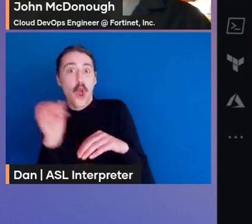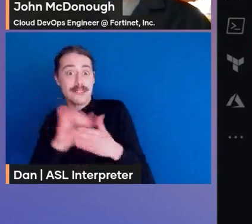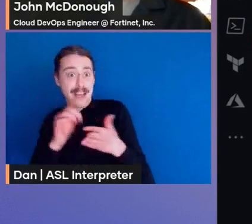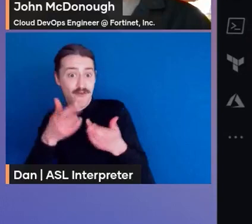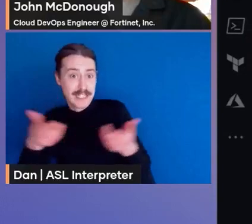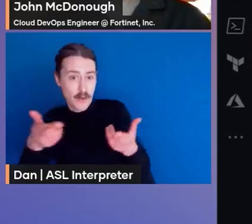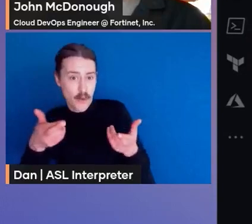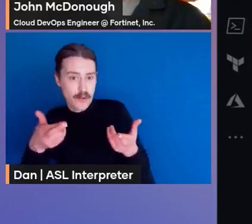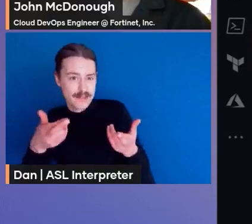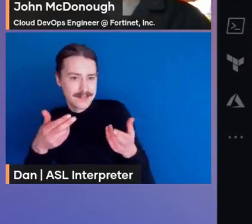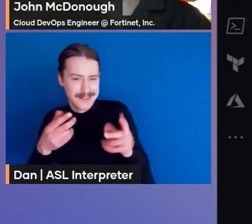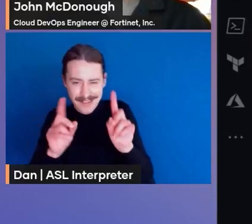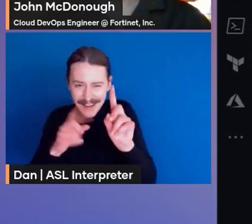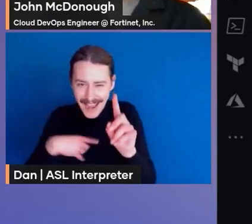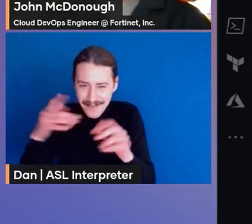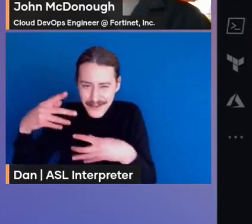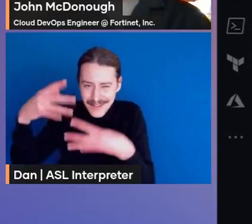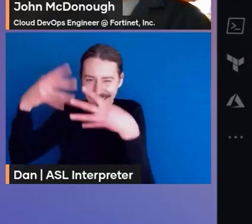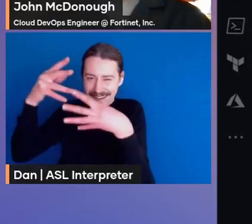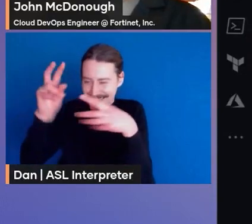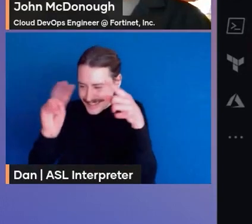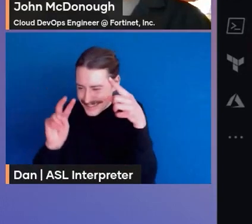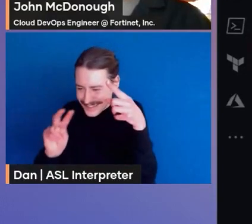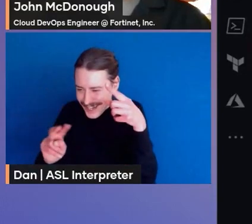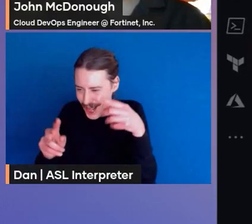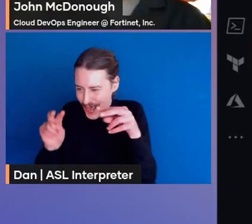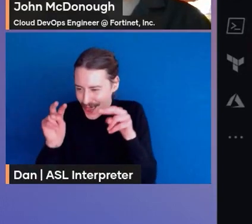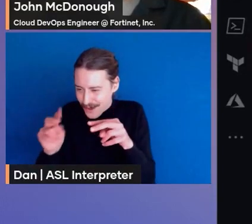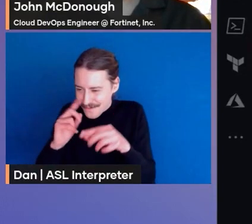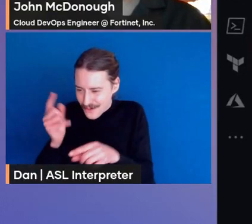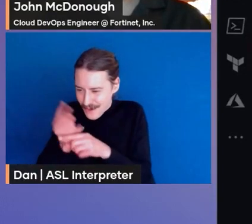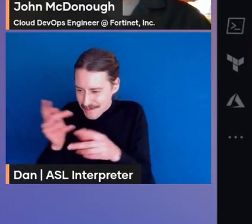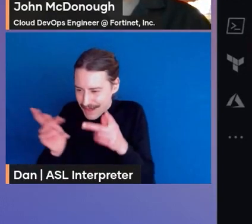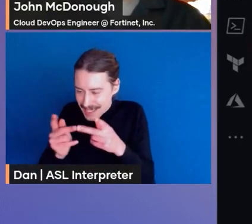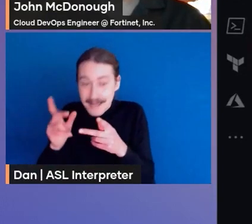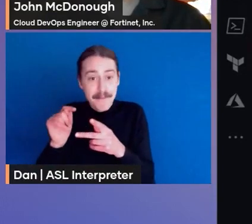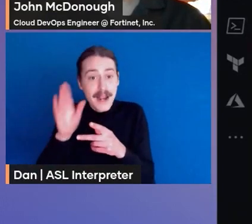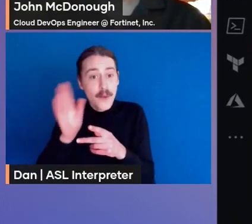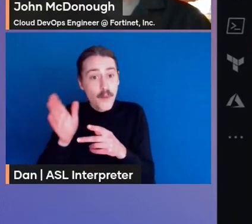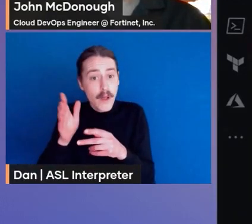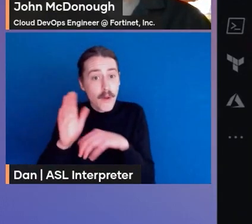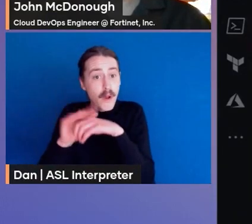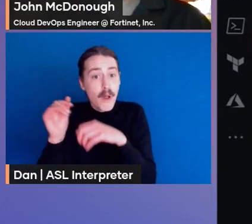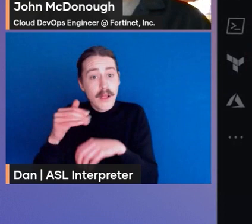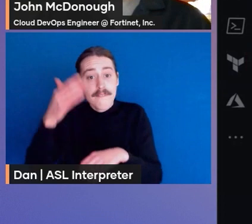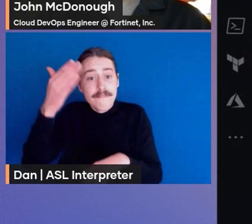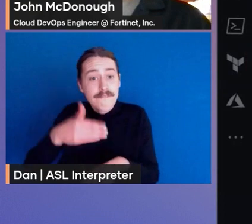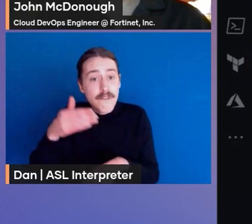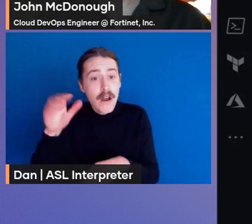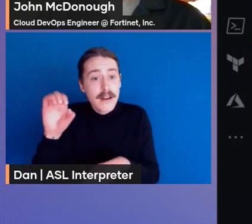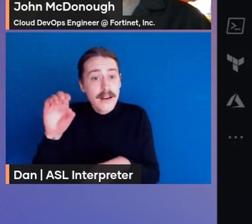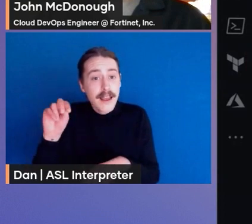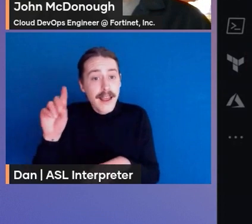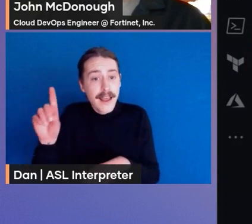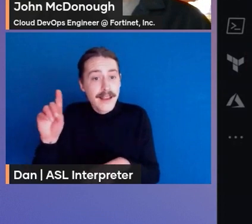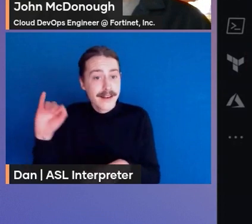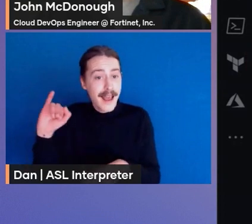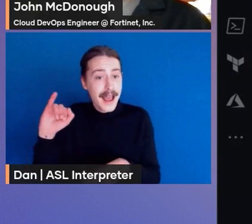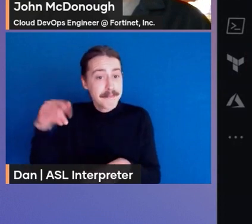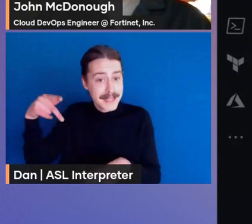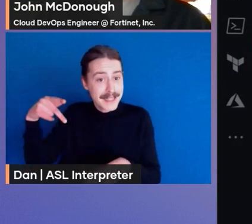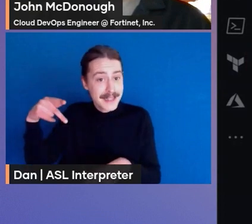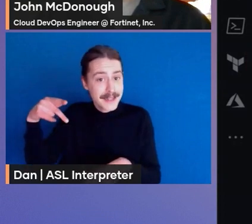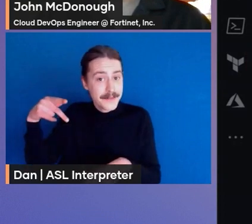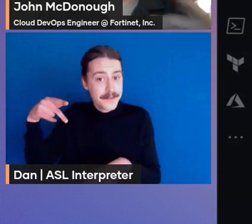get to the right place. The public IP, front-end IPs as a list